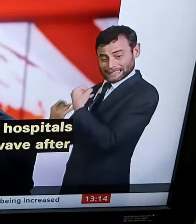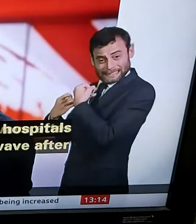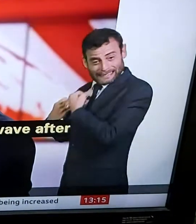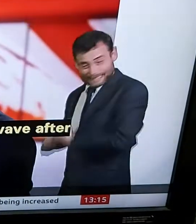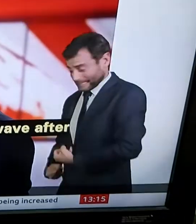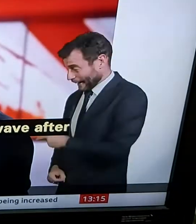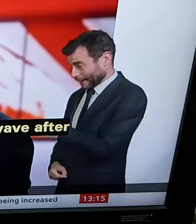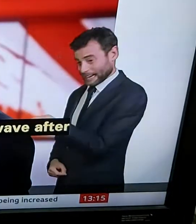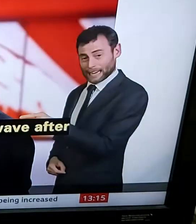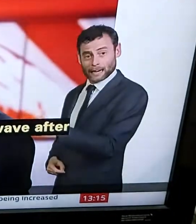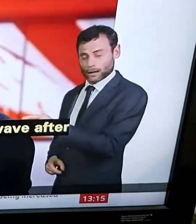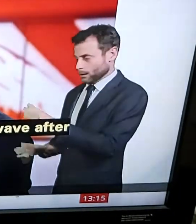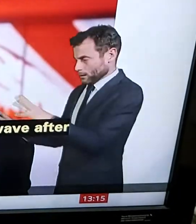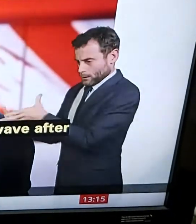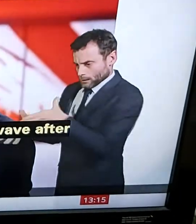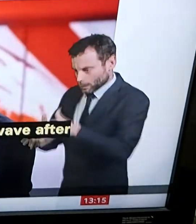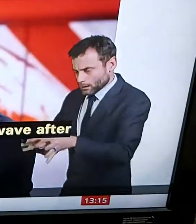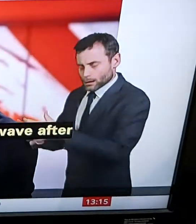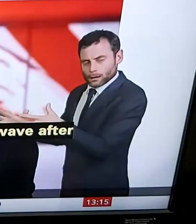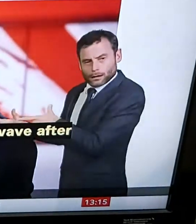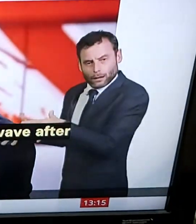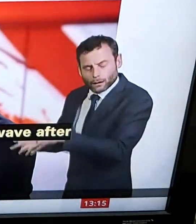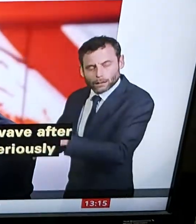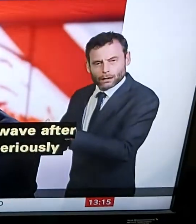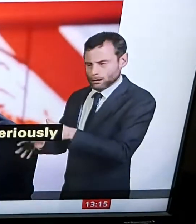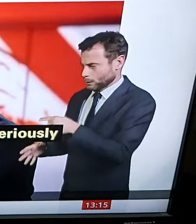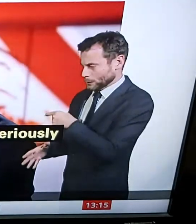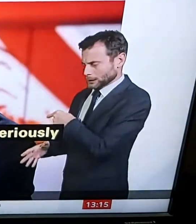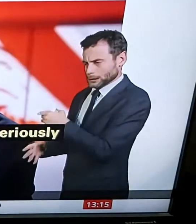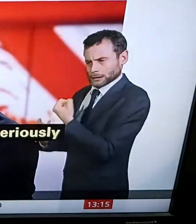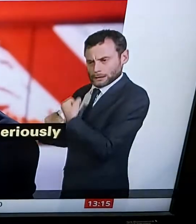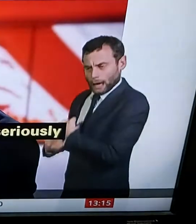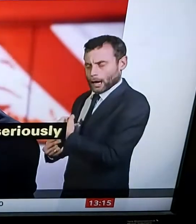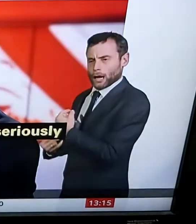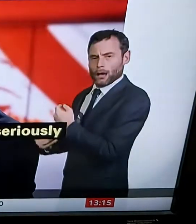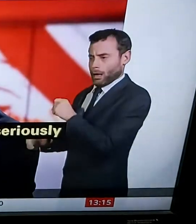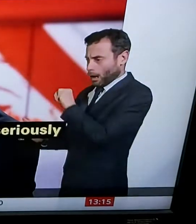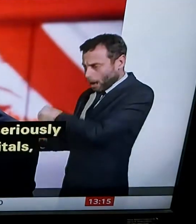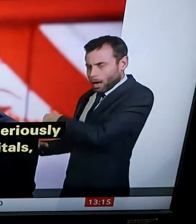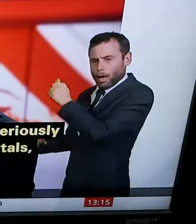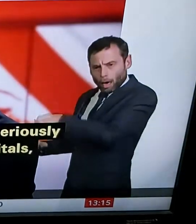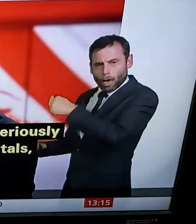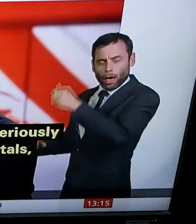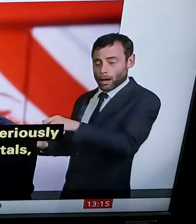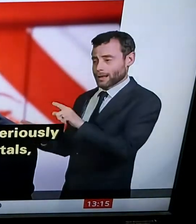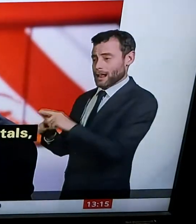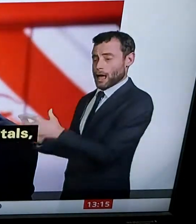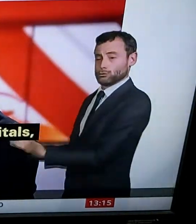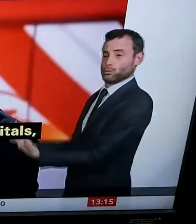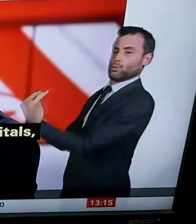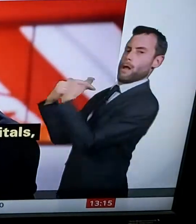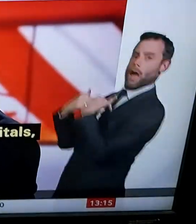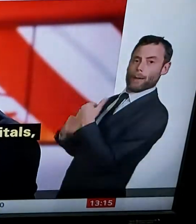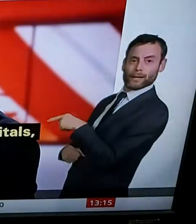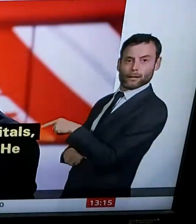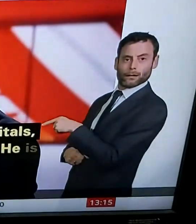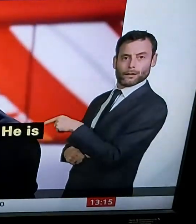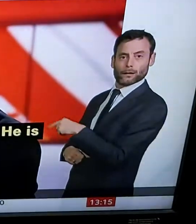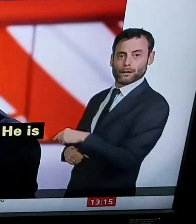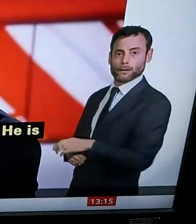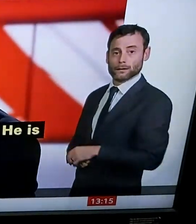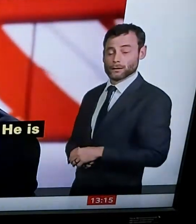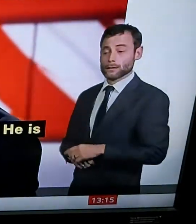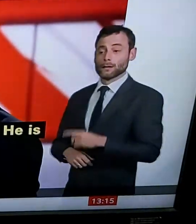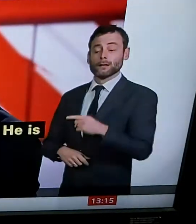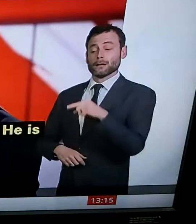seriously ill coming into those hospitals, describing it as a tsunami. And he's saying that already the extra capacity